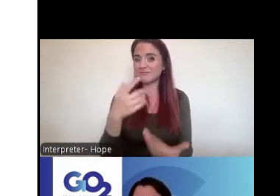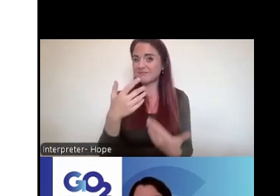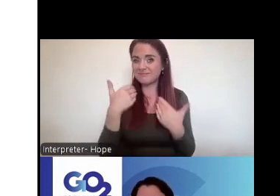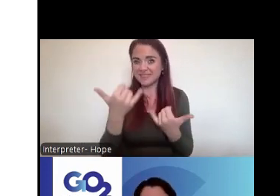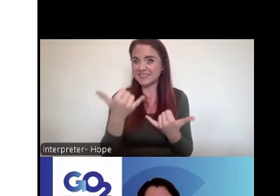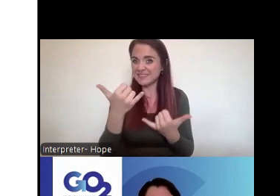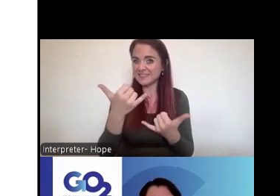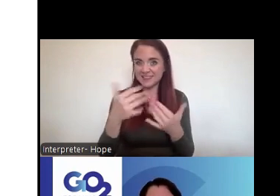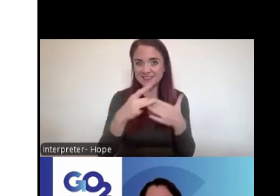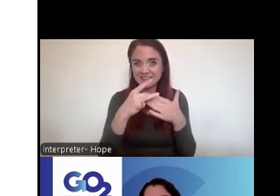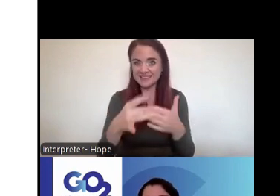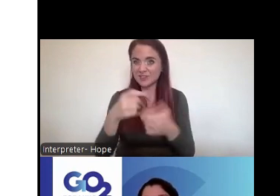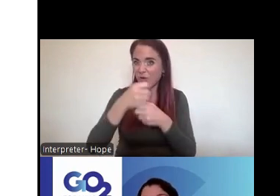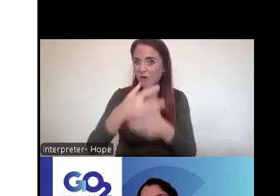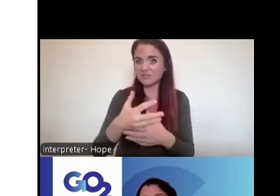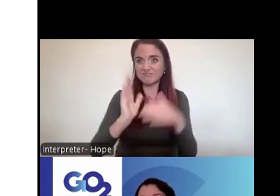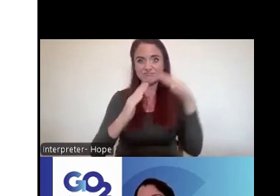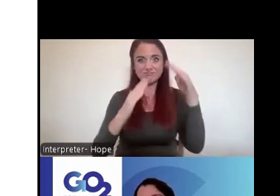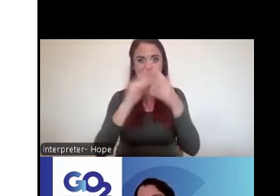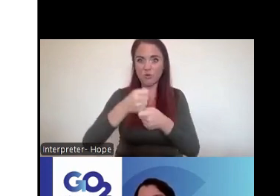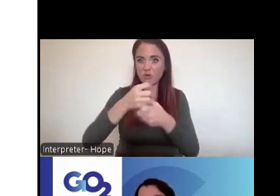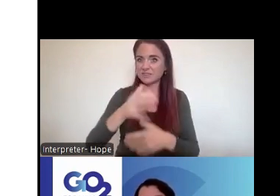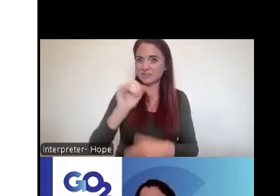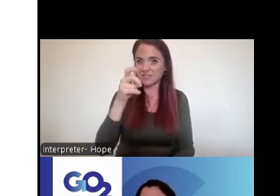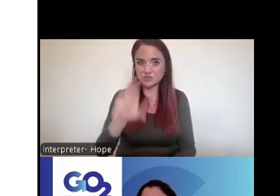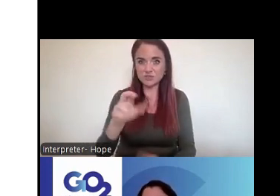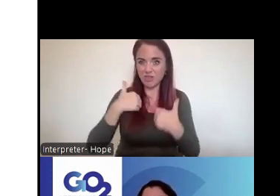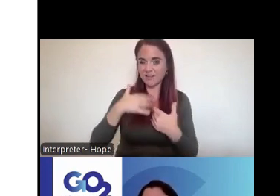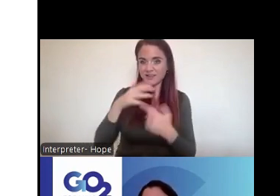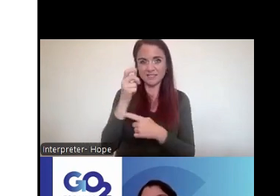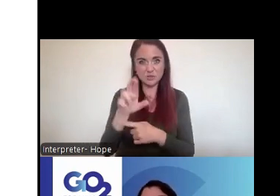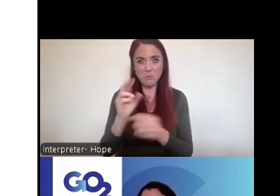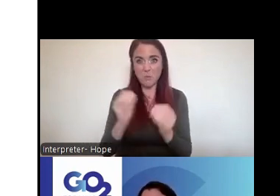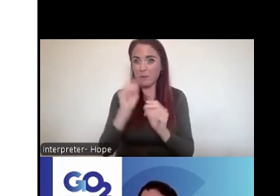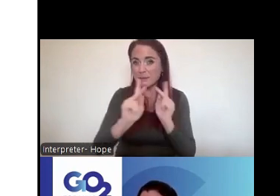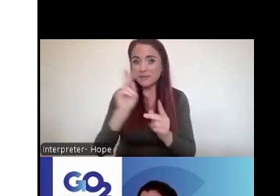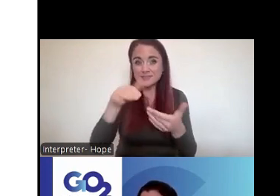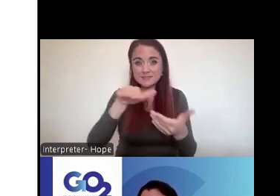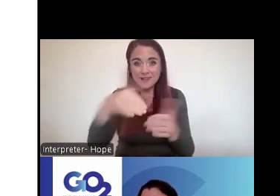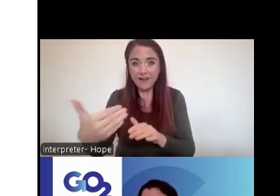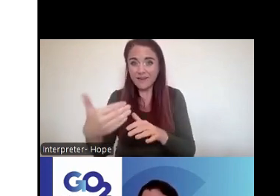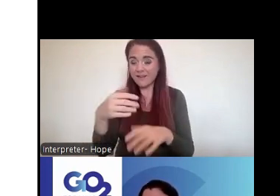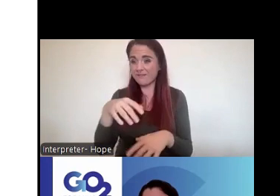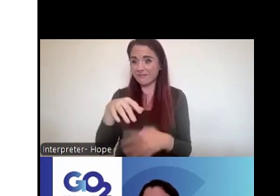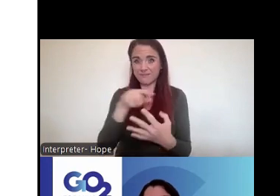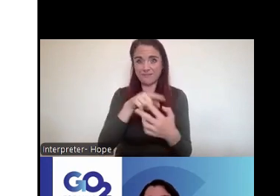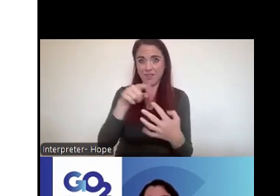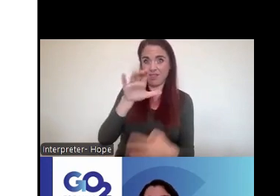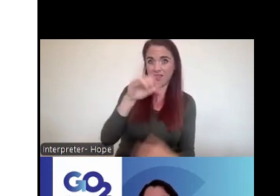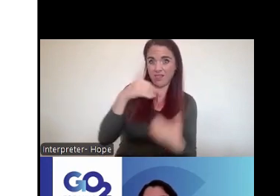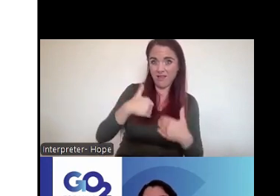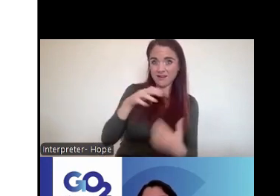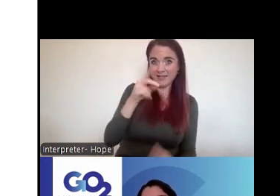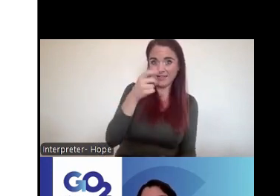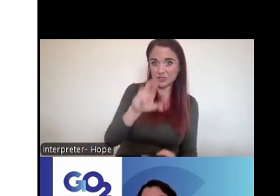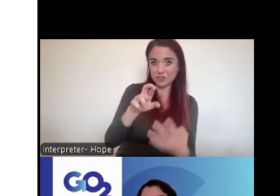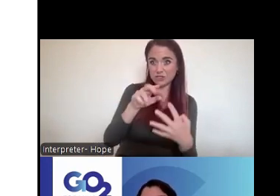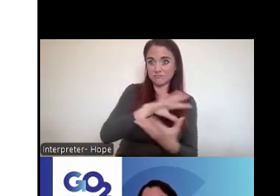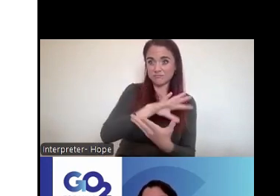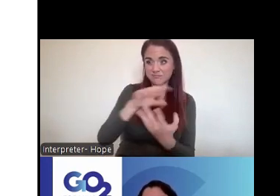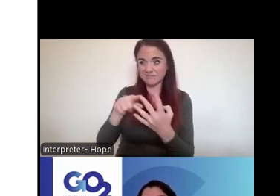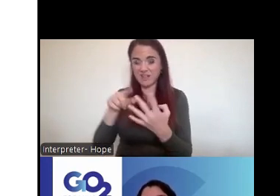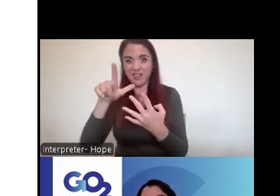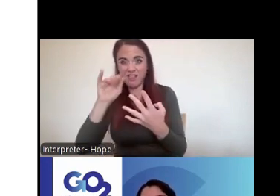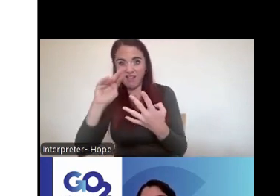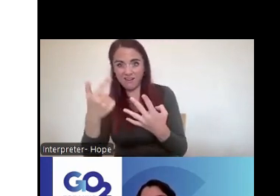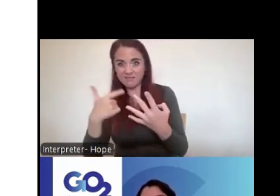cancer deaths in the United States, and more people die of lung cancer than colon, breast, and prostate combined. So again, really wanting